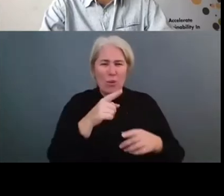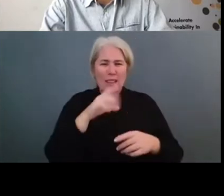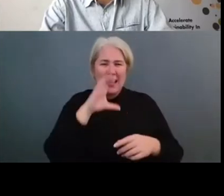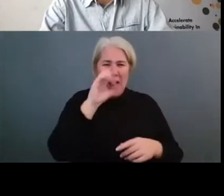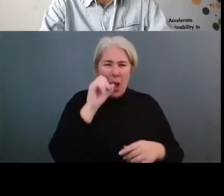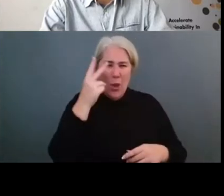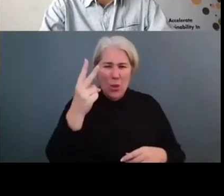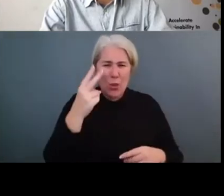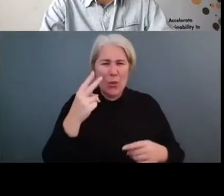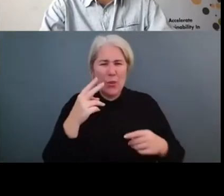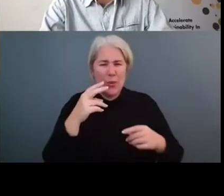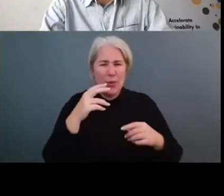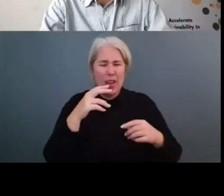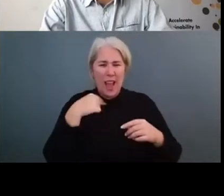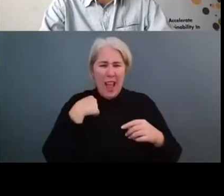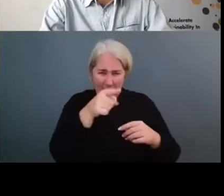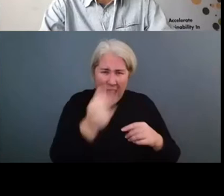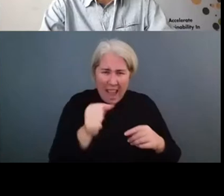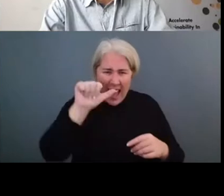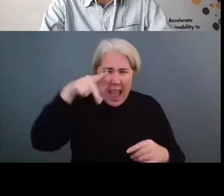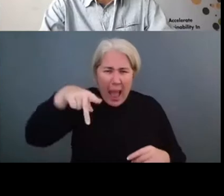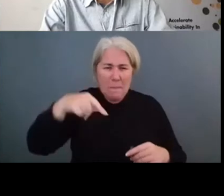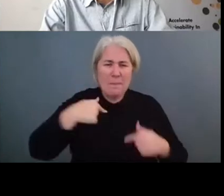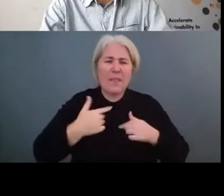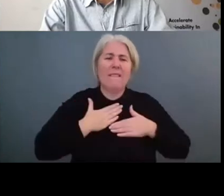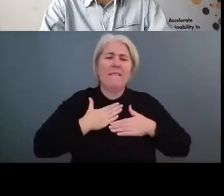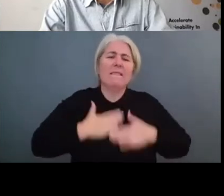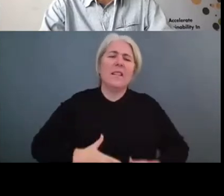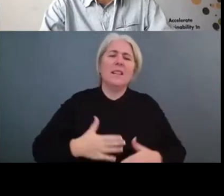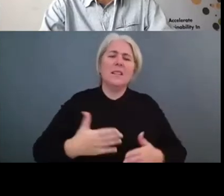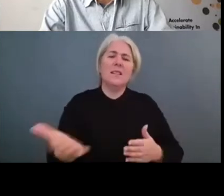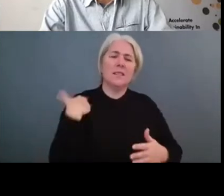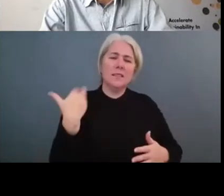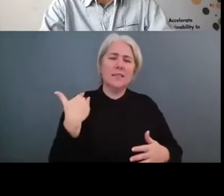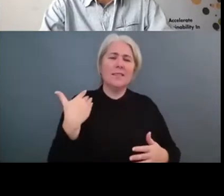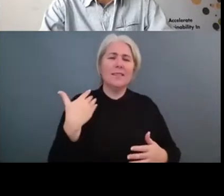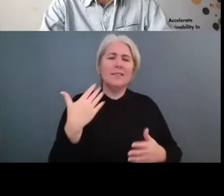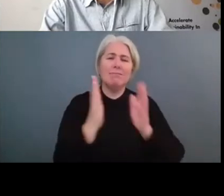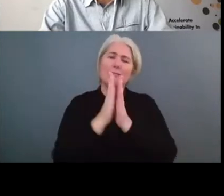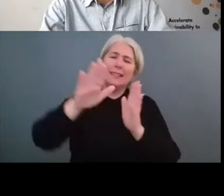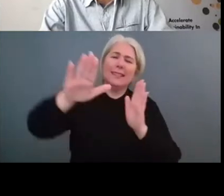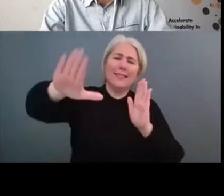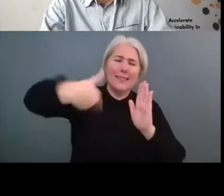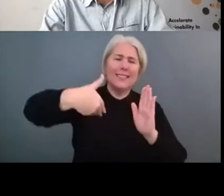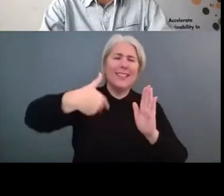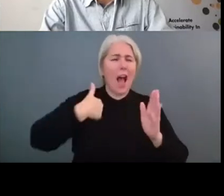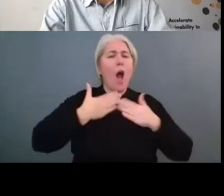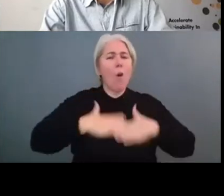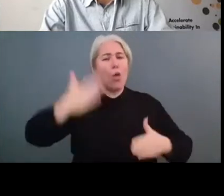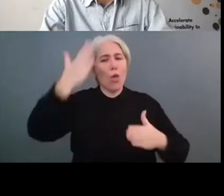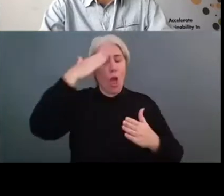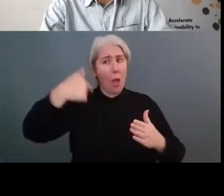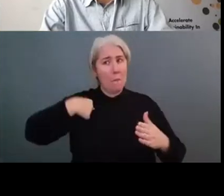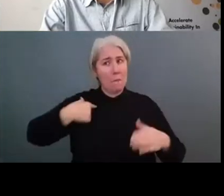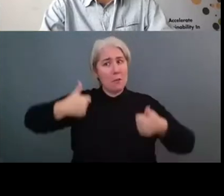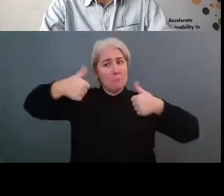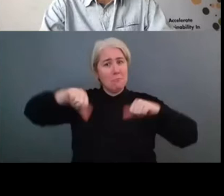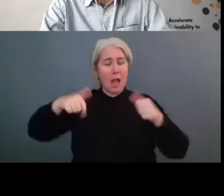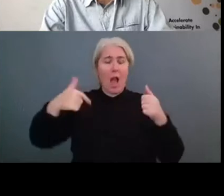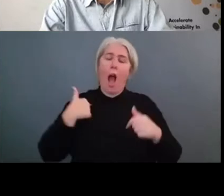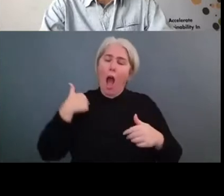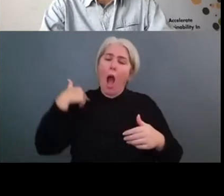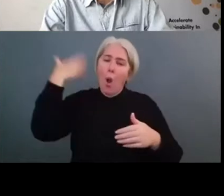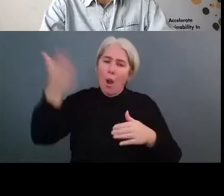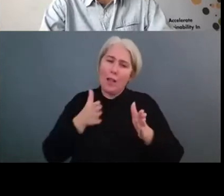how bad I am at trying to help the climate. Great. I guess I'm not that bad because I use the train a lot. You will